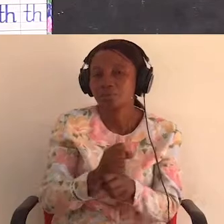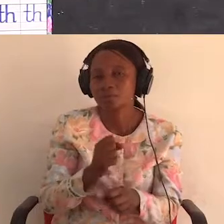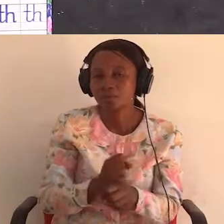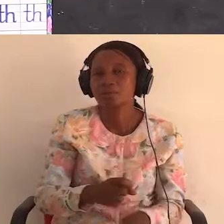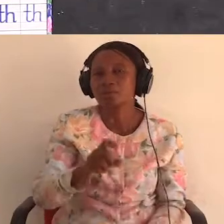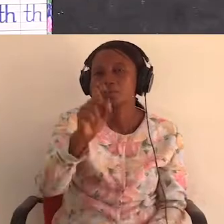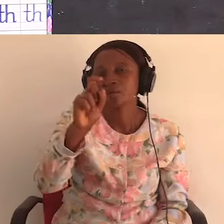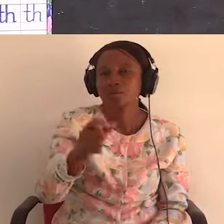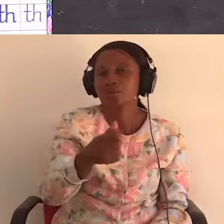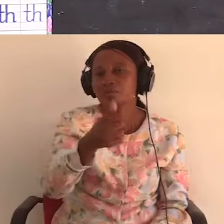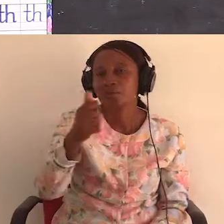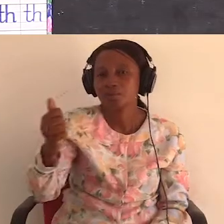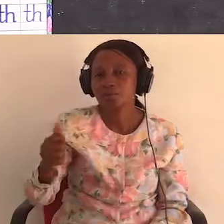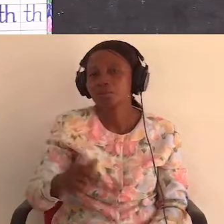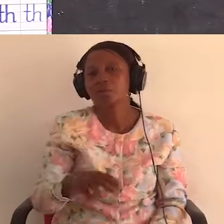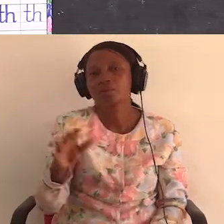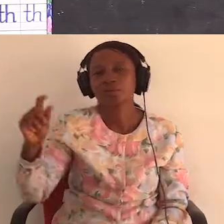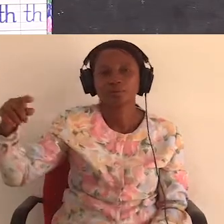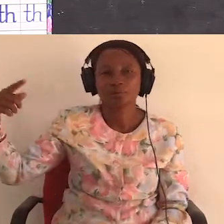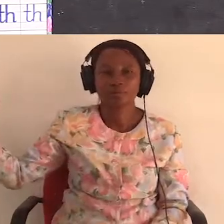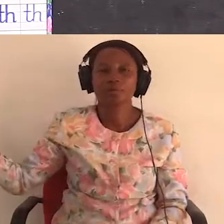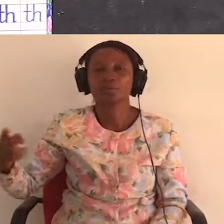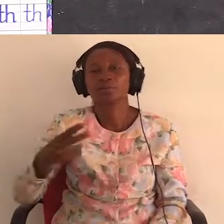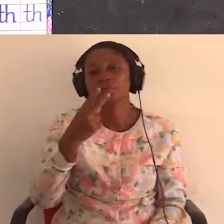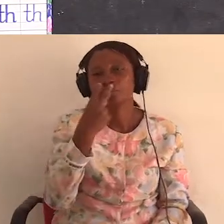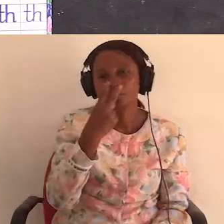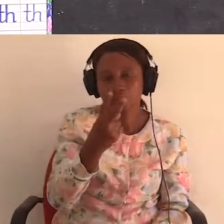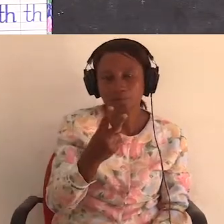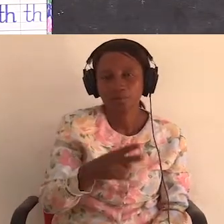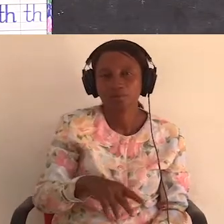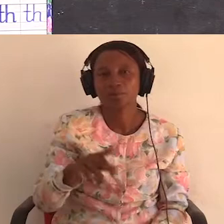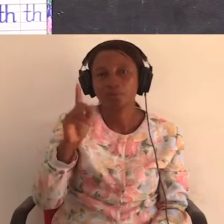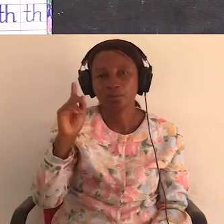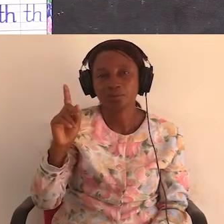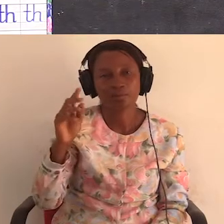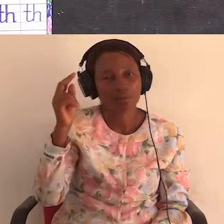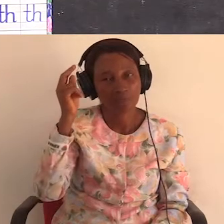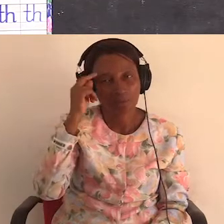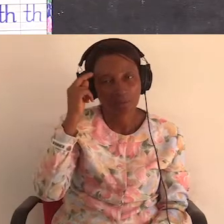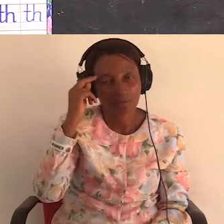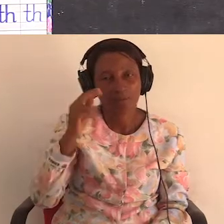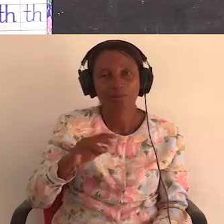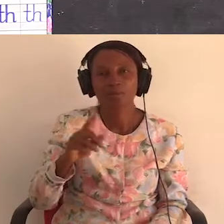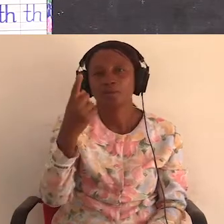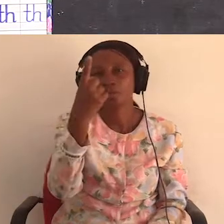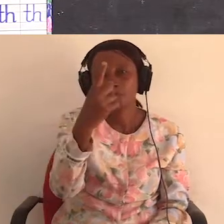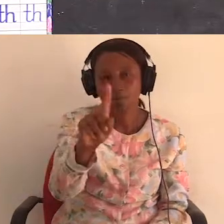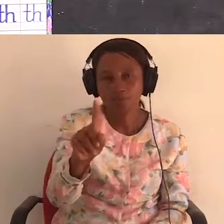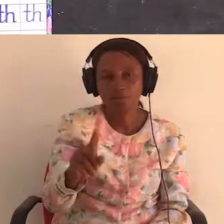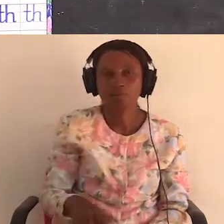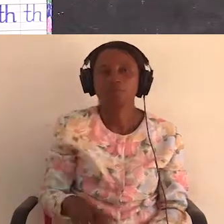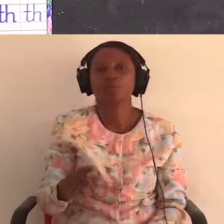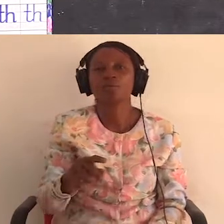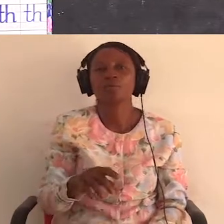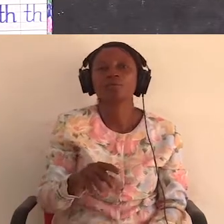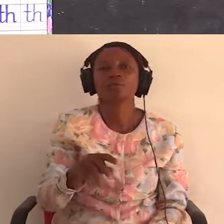a word from each of the sounds, only one word from each of the sounds, to see whether we can remember our initial sounds in